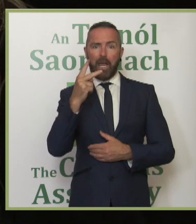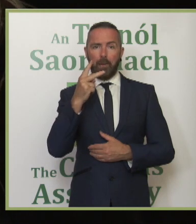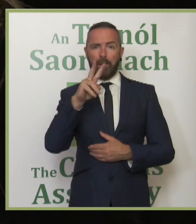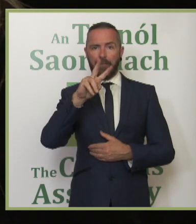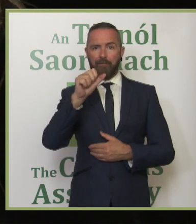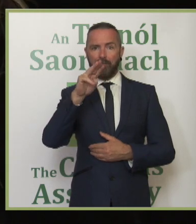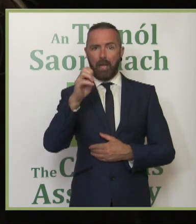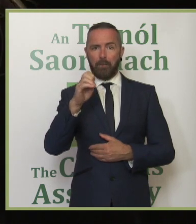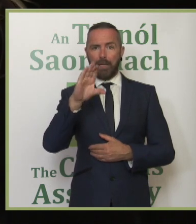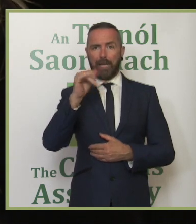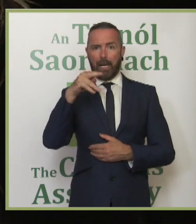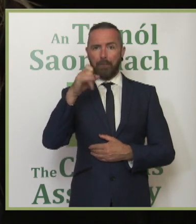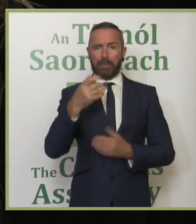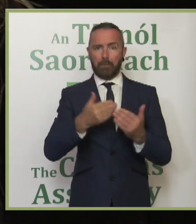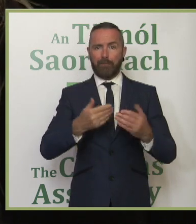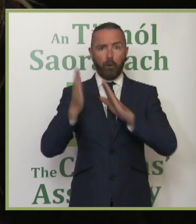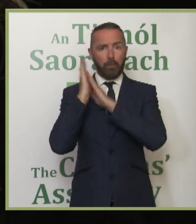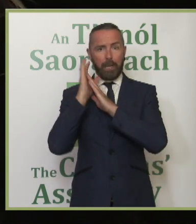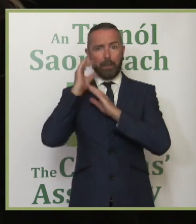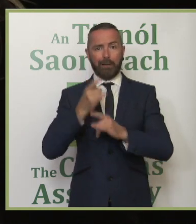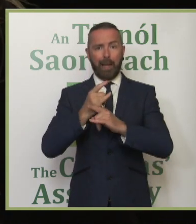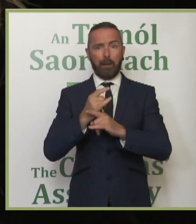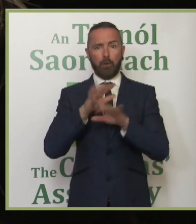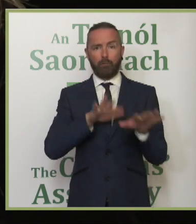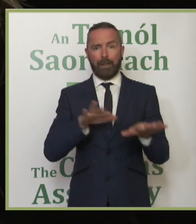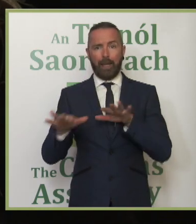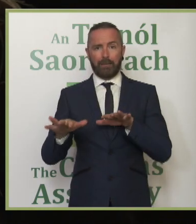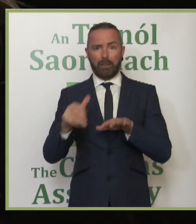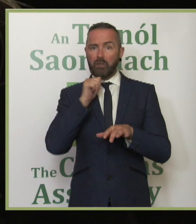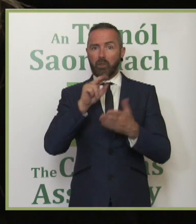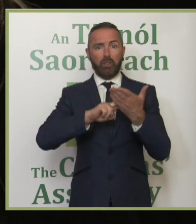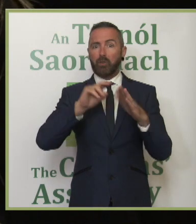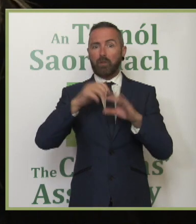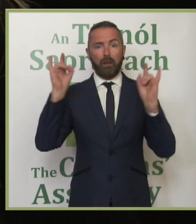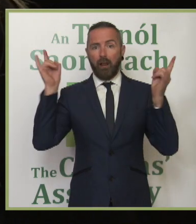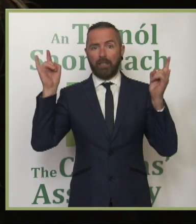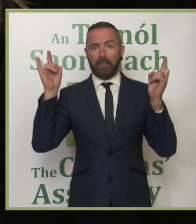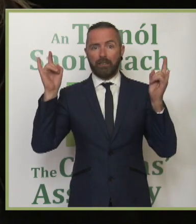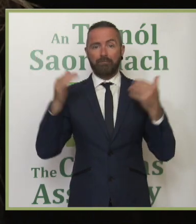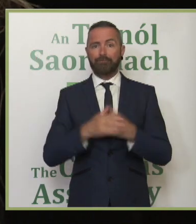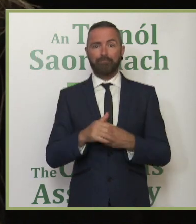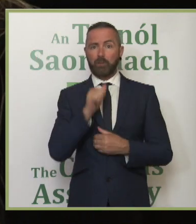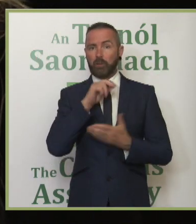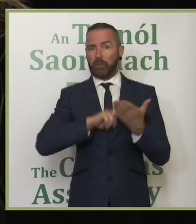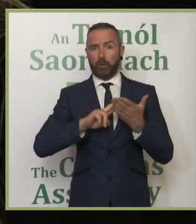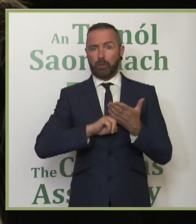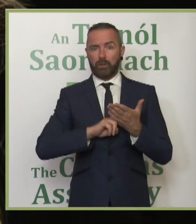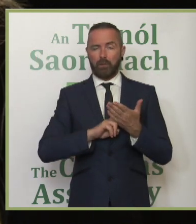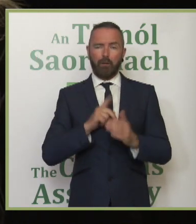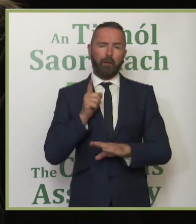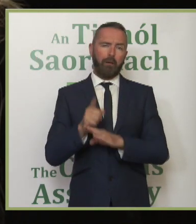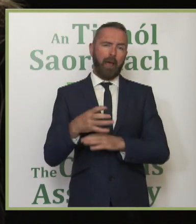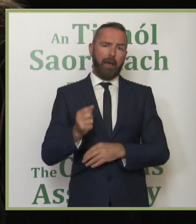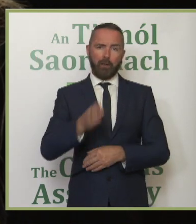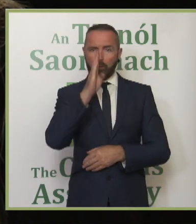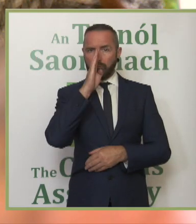it relaxes her, and she doesn't use it when she goes on holidays. So the thing about Sharon is she's getting a